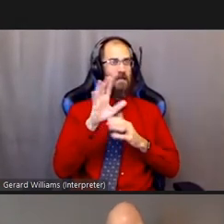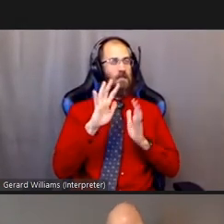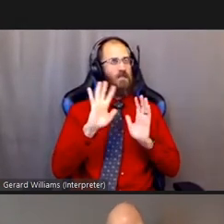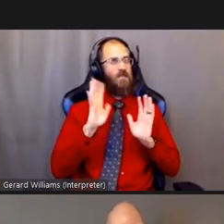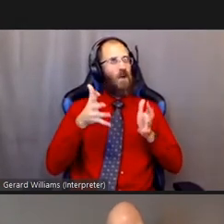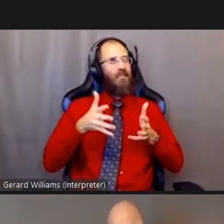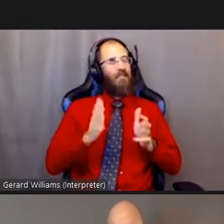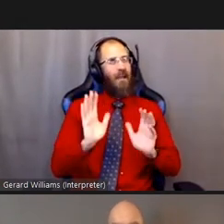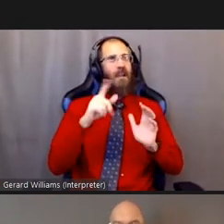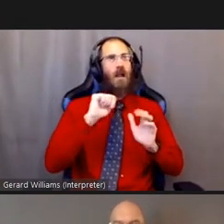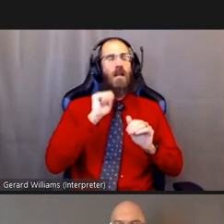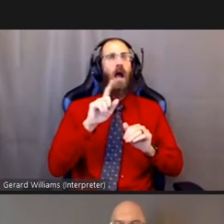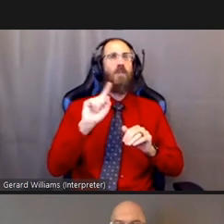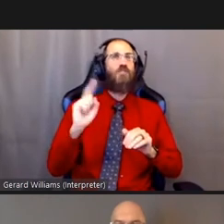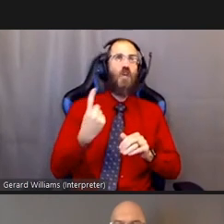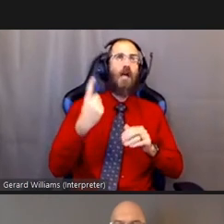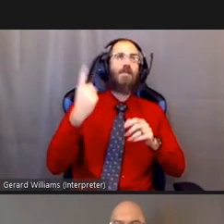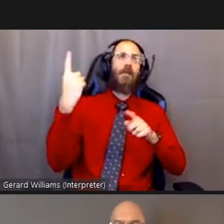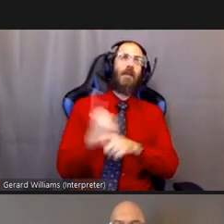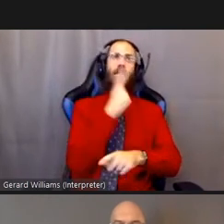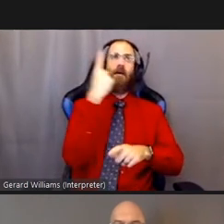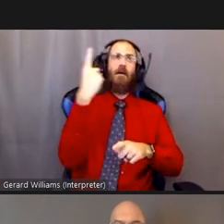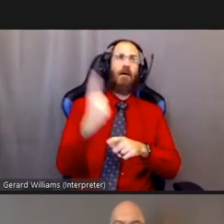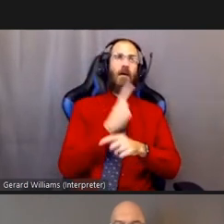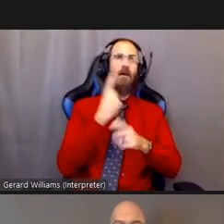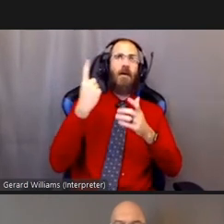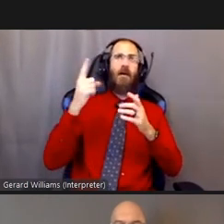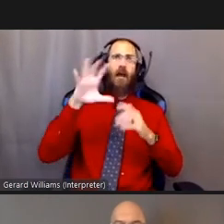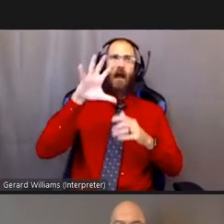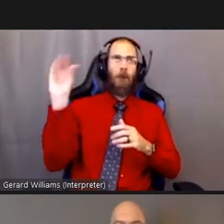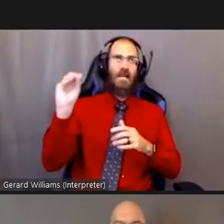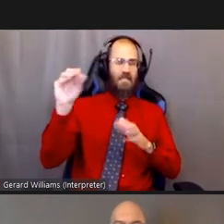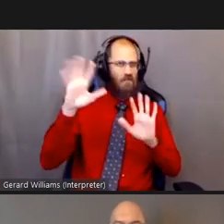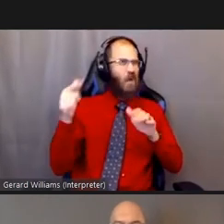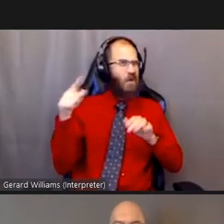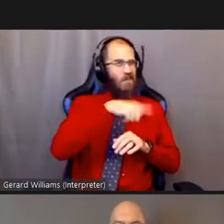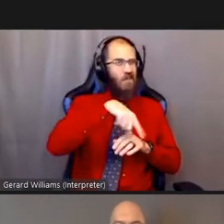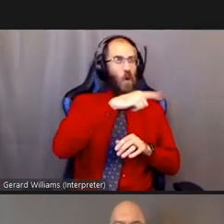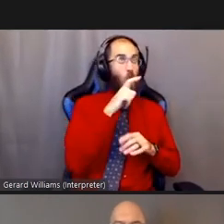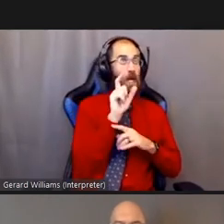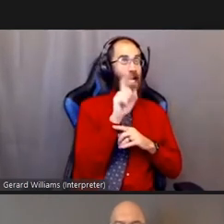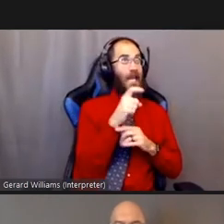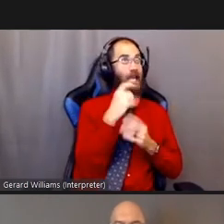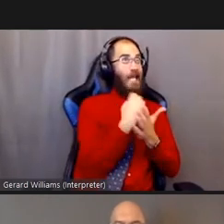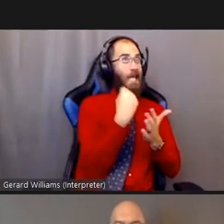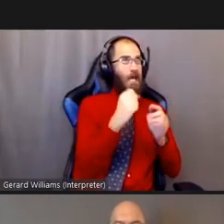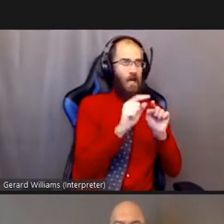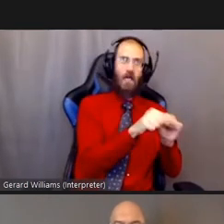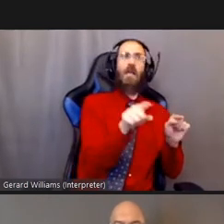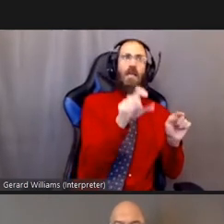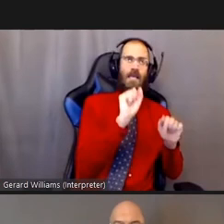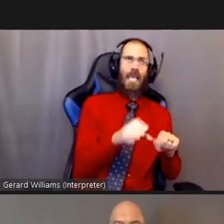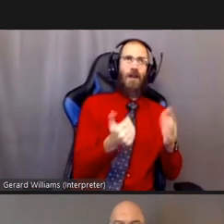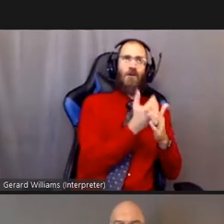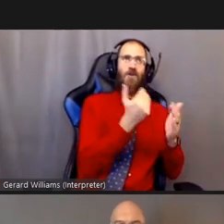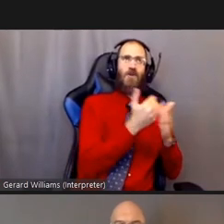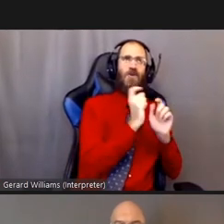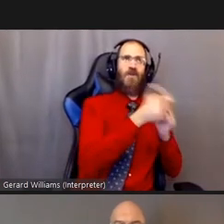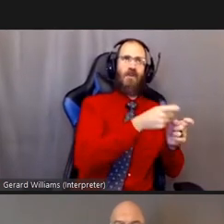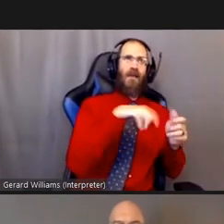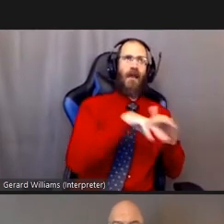traditional carriers to gain access to spectrum and particularly to bridge the digital divide in rural tribal